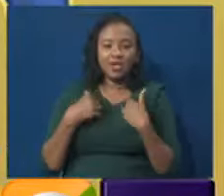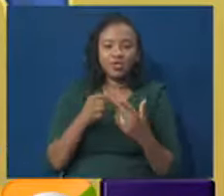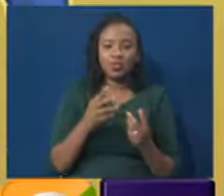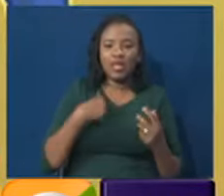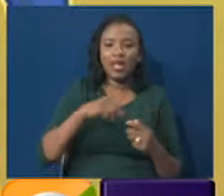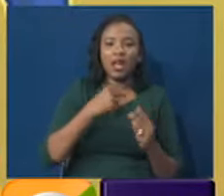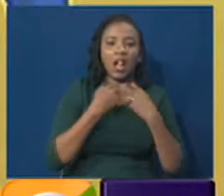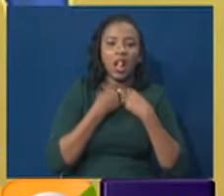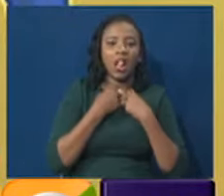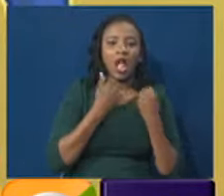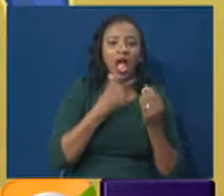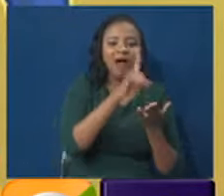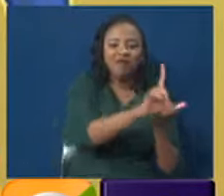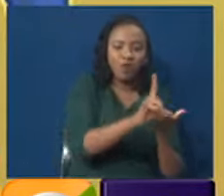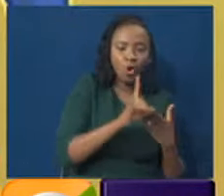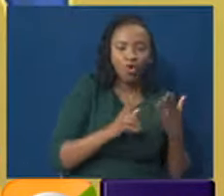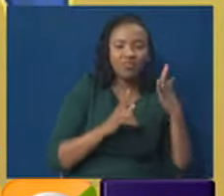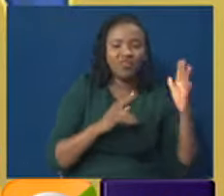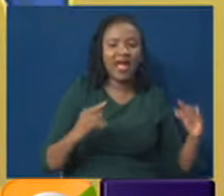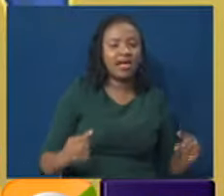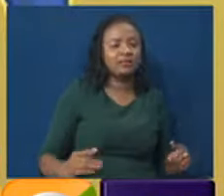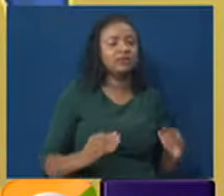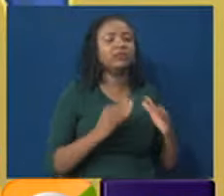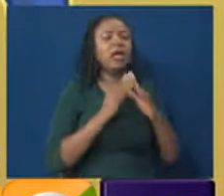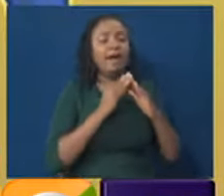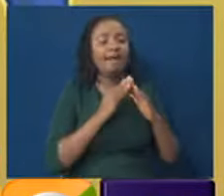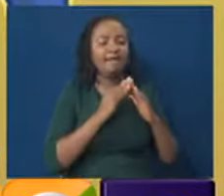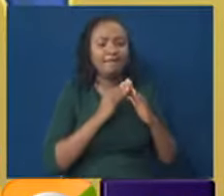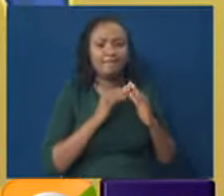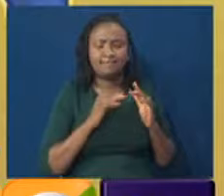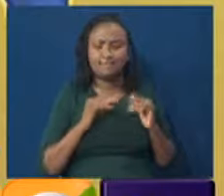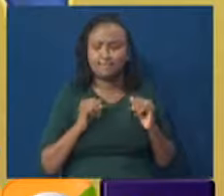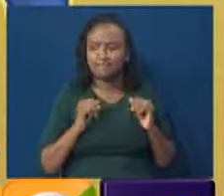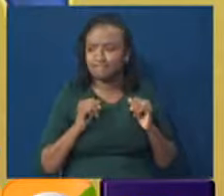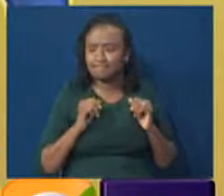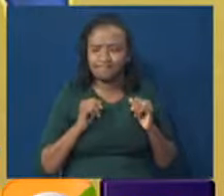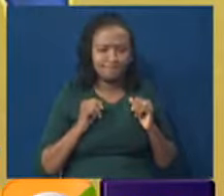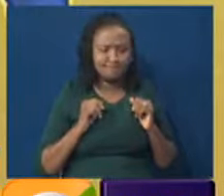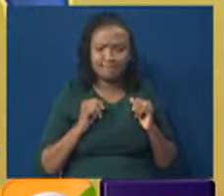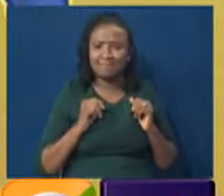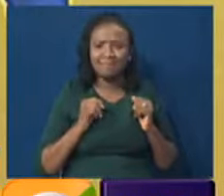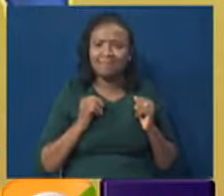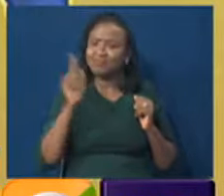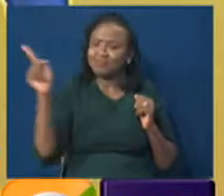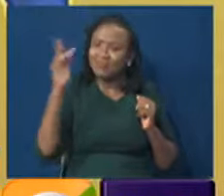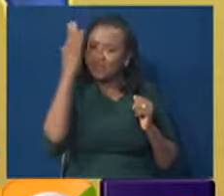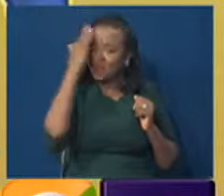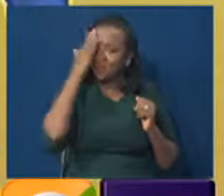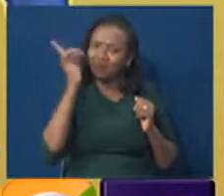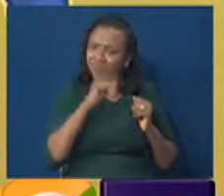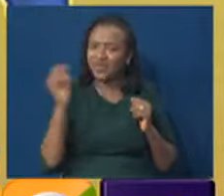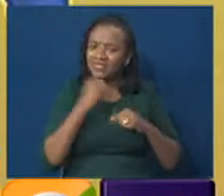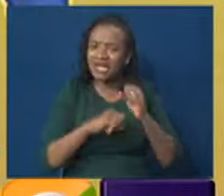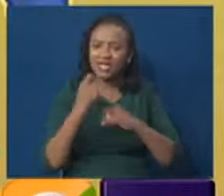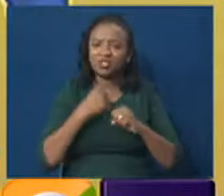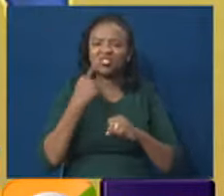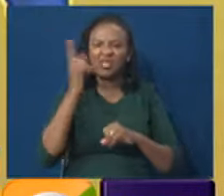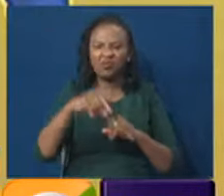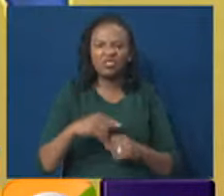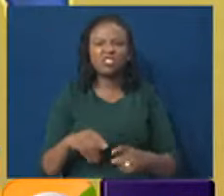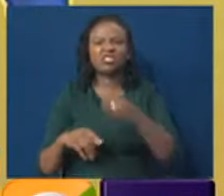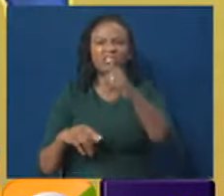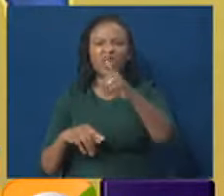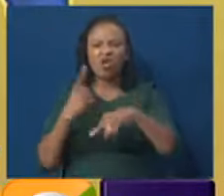debts. Unbelievable debts. And they know what they were saying because they knew what they had done. They had said, give these people until